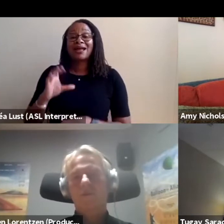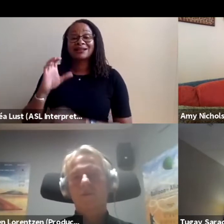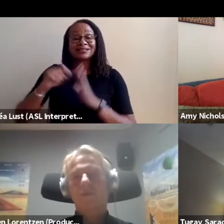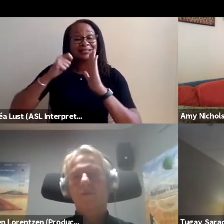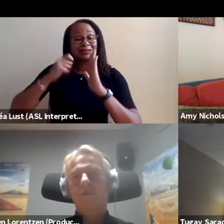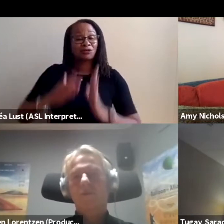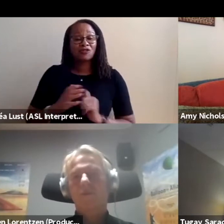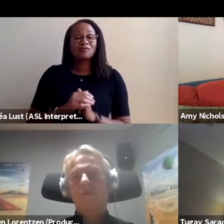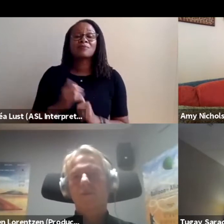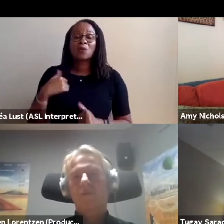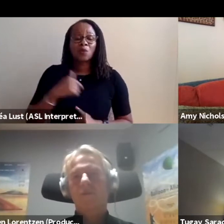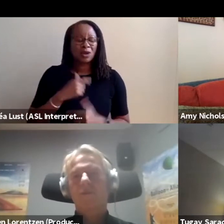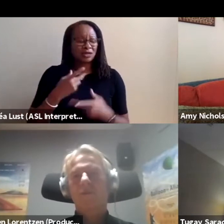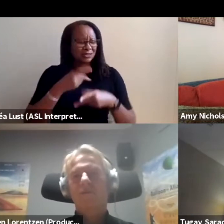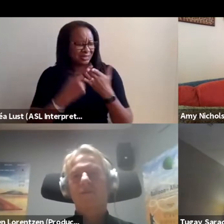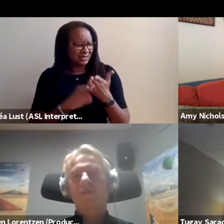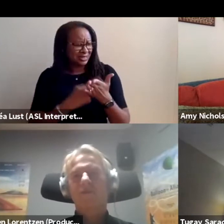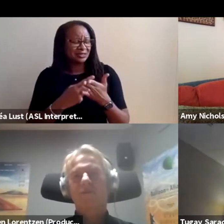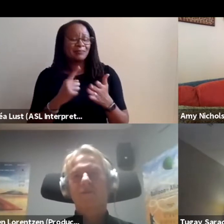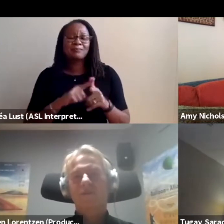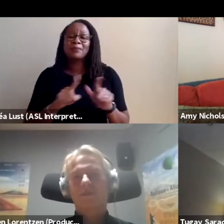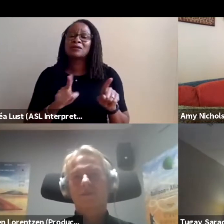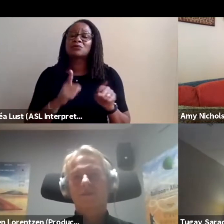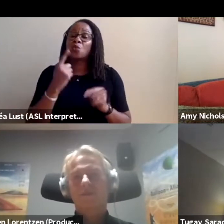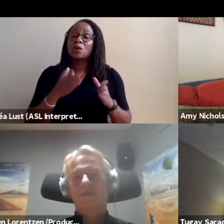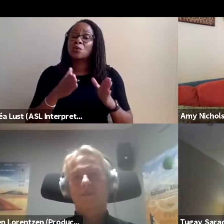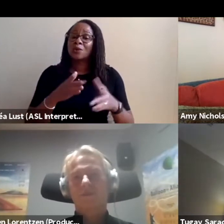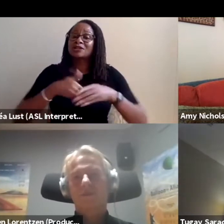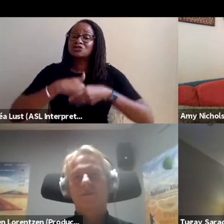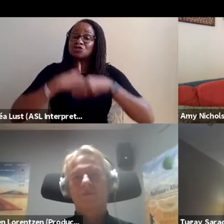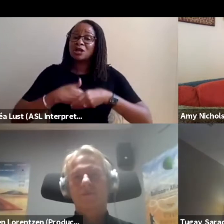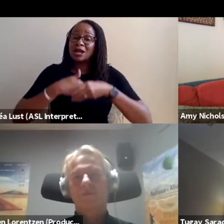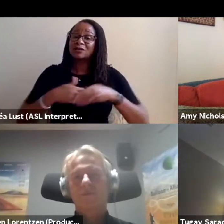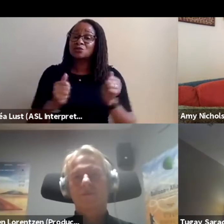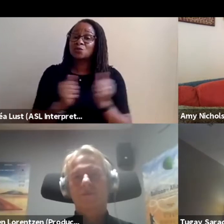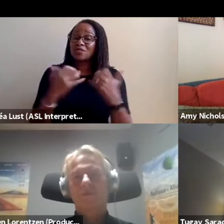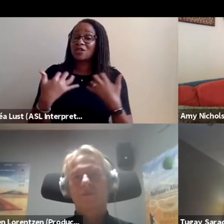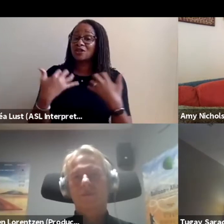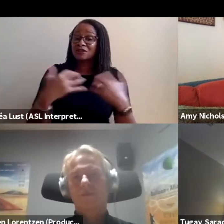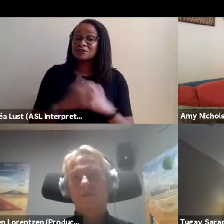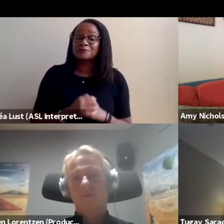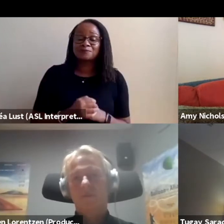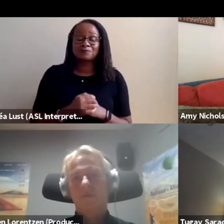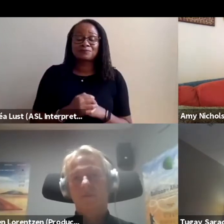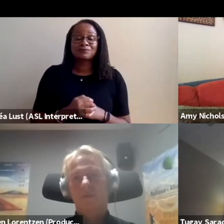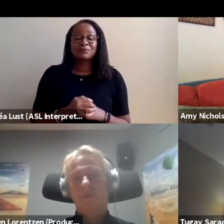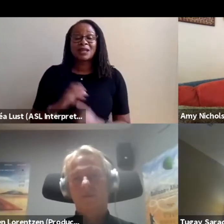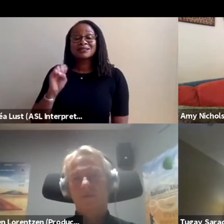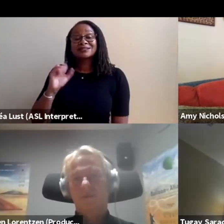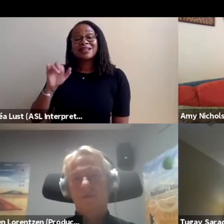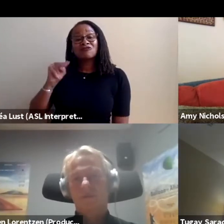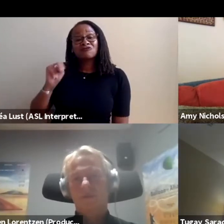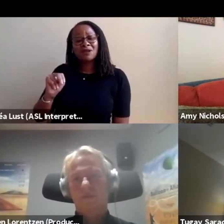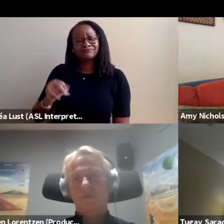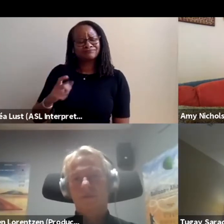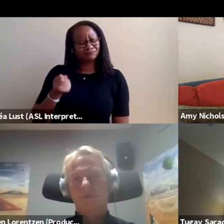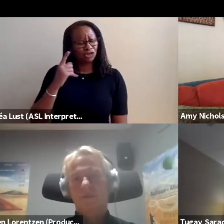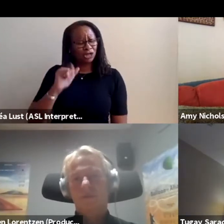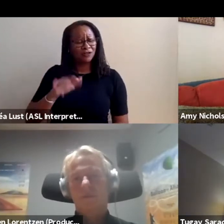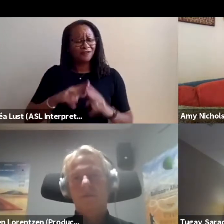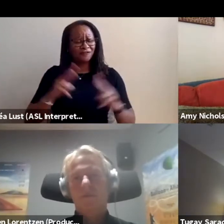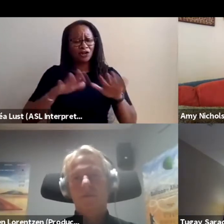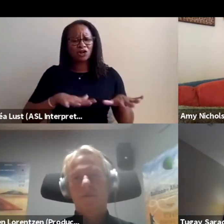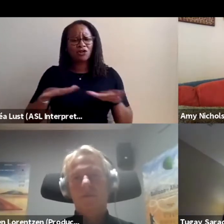one way of shaking hands with the audience. Is that calmness for you, Seyran, something that you've had to develop